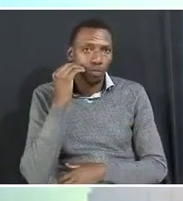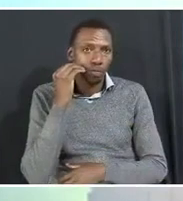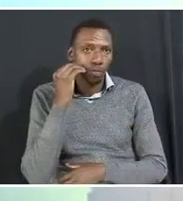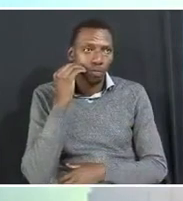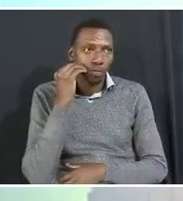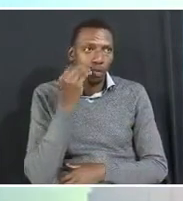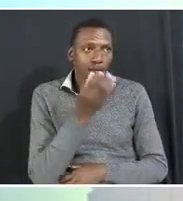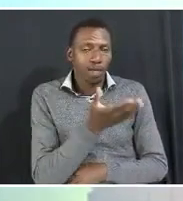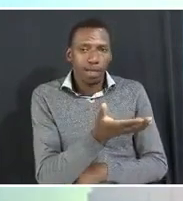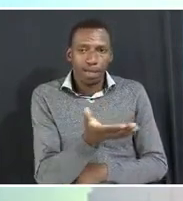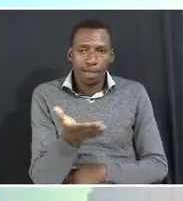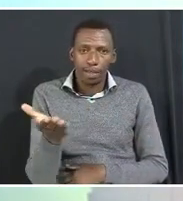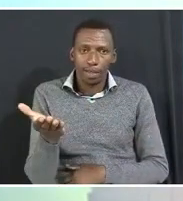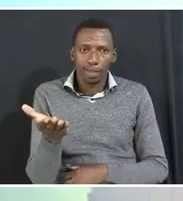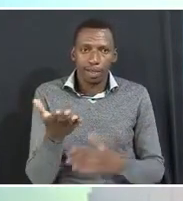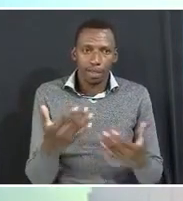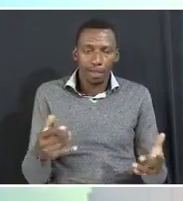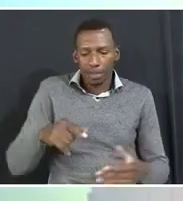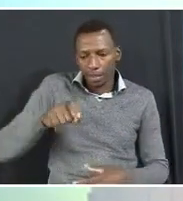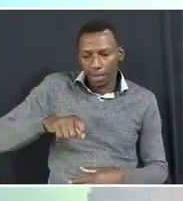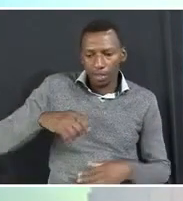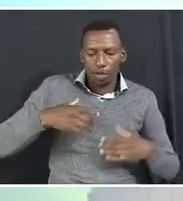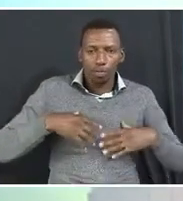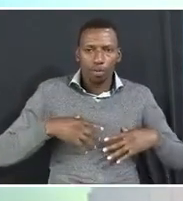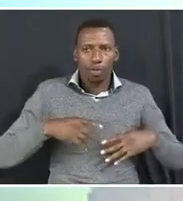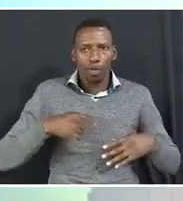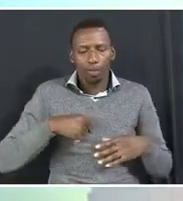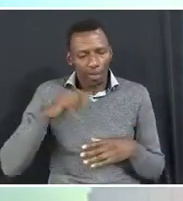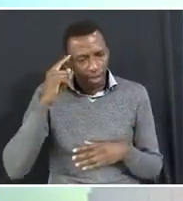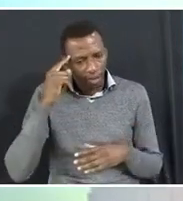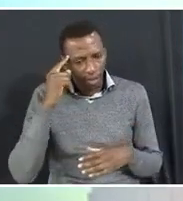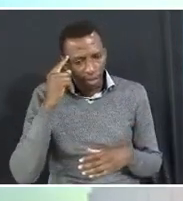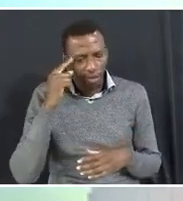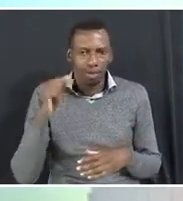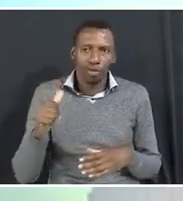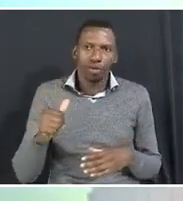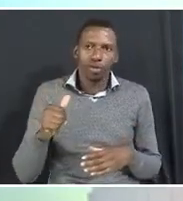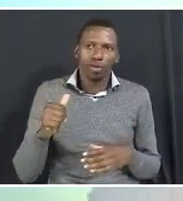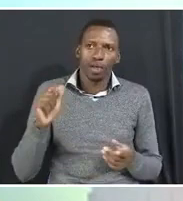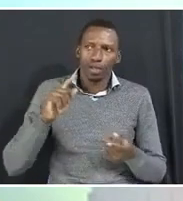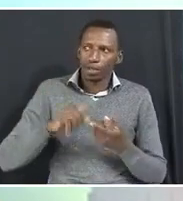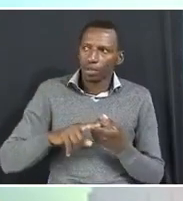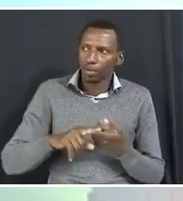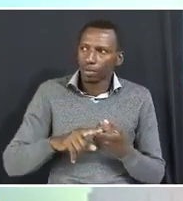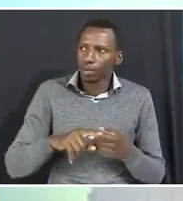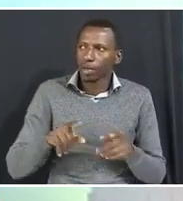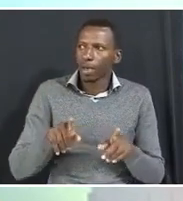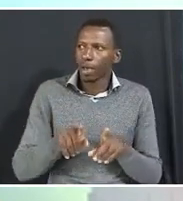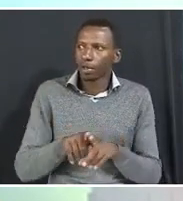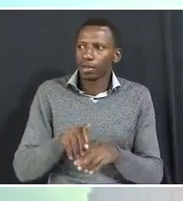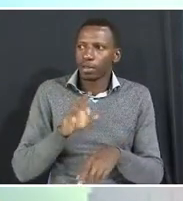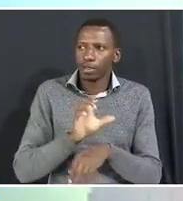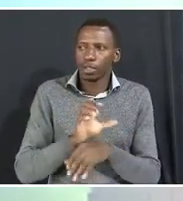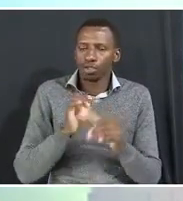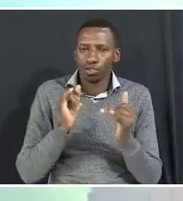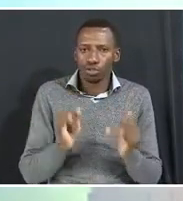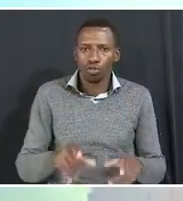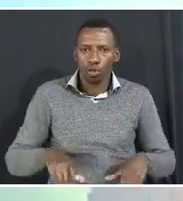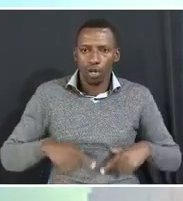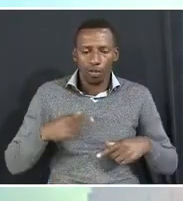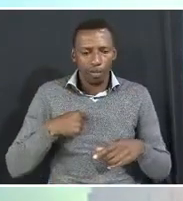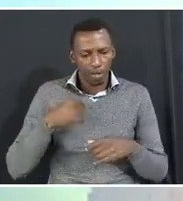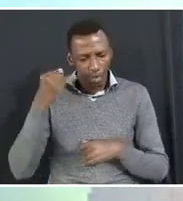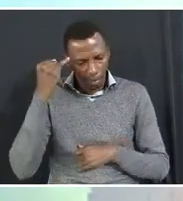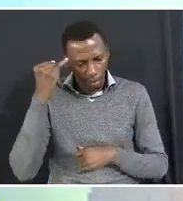things of the needs of the people, I think, is yet to hit us so hard. To an extent that like a church as Newlife, I would imagine,